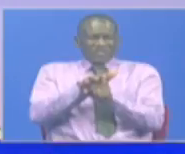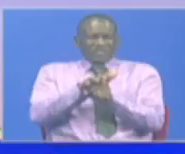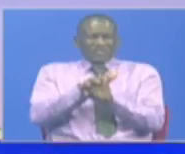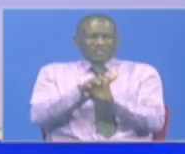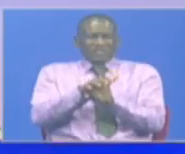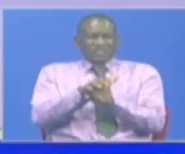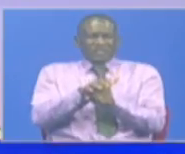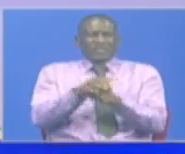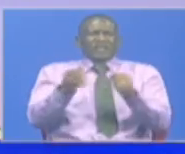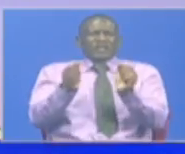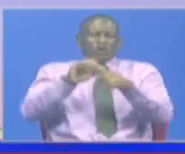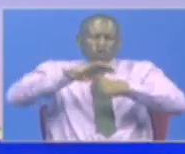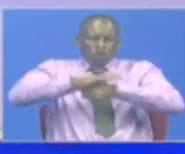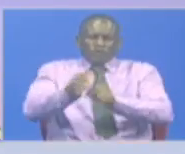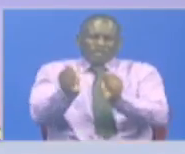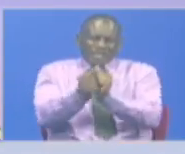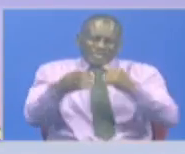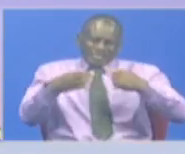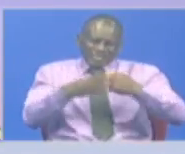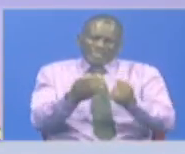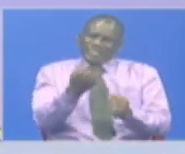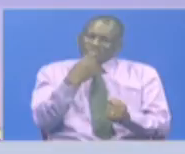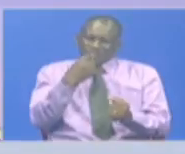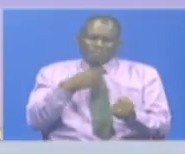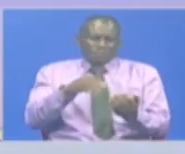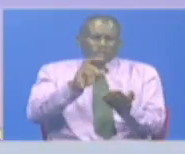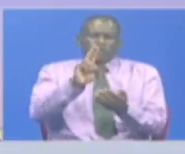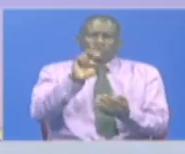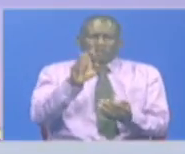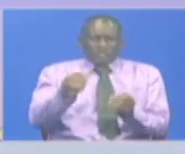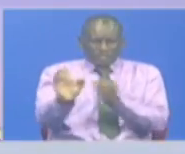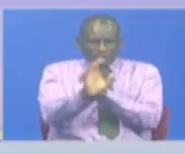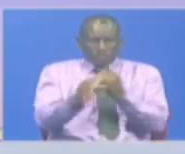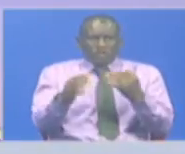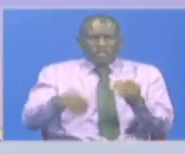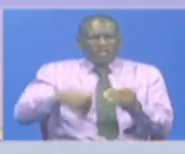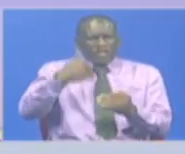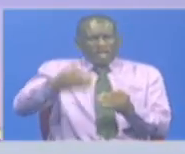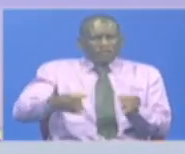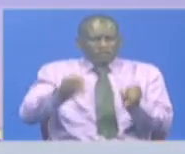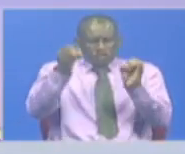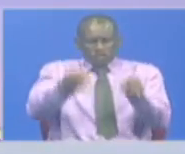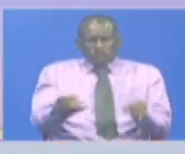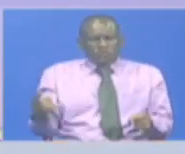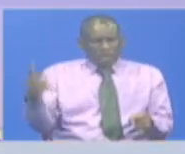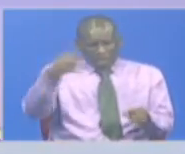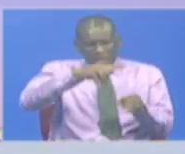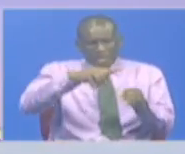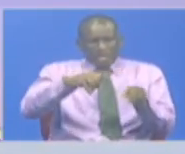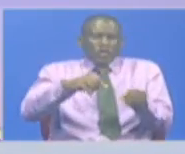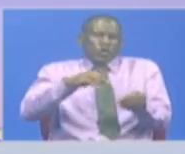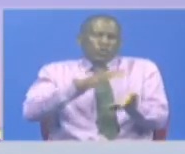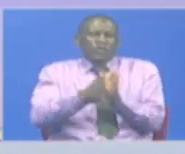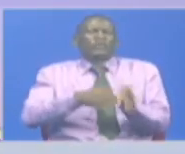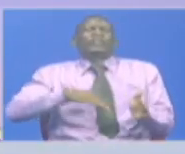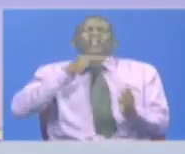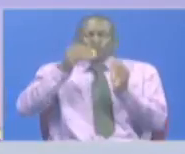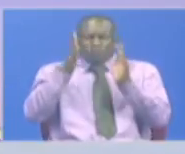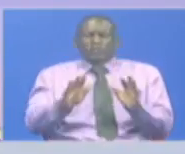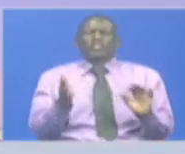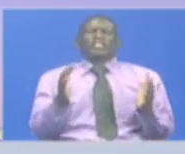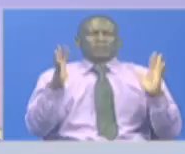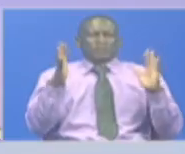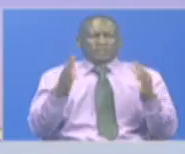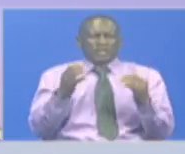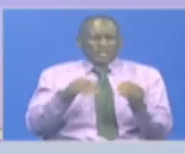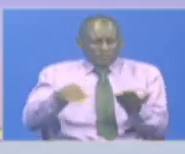country, every new dawn without the unfortunate news of loss of life is, of course, celebrated. Well, at the center of the war